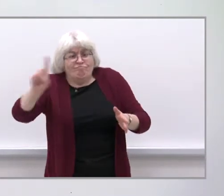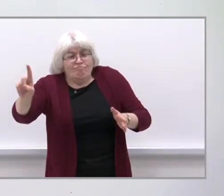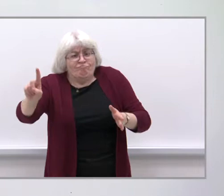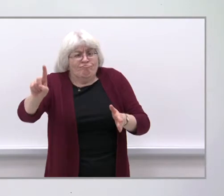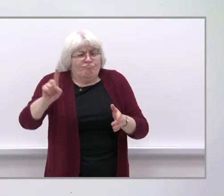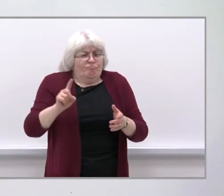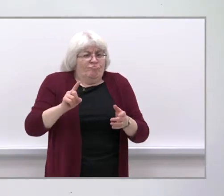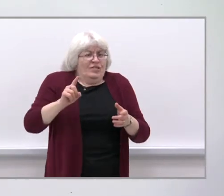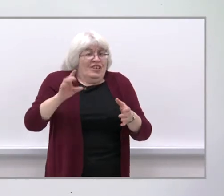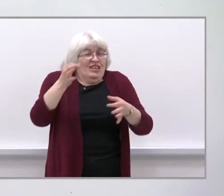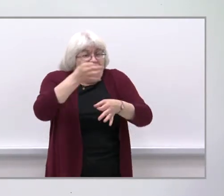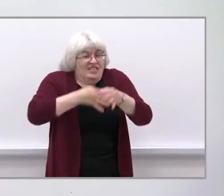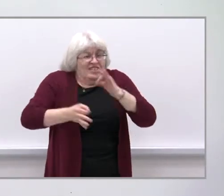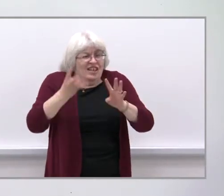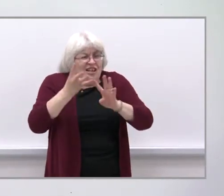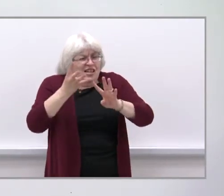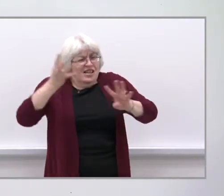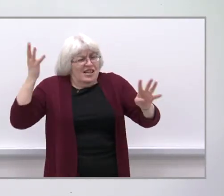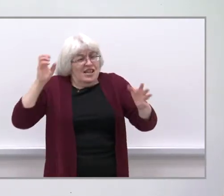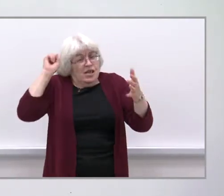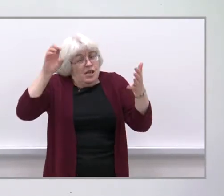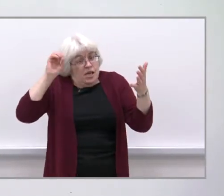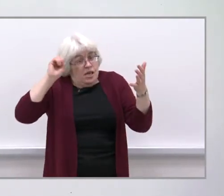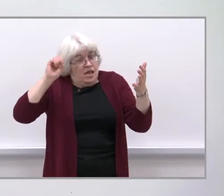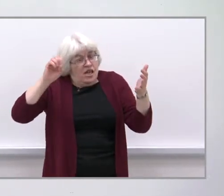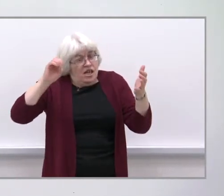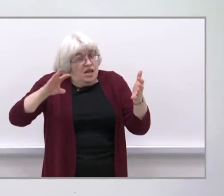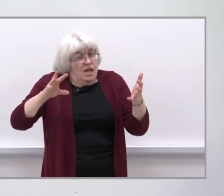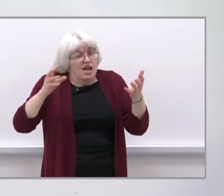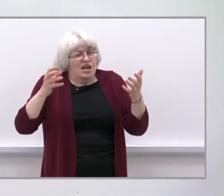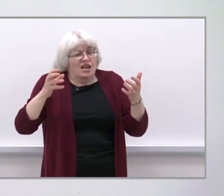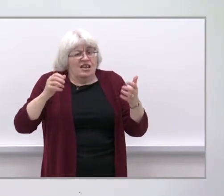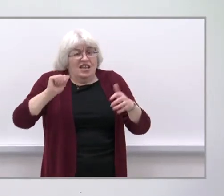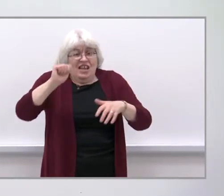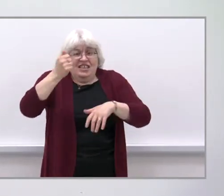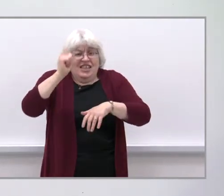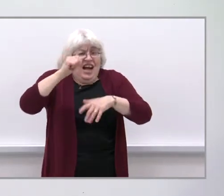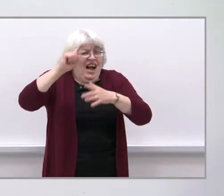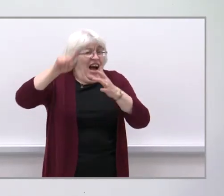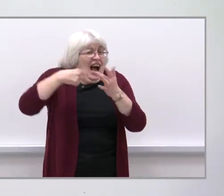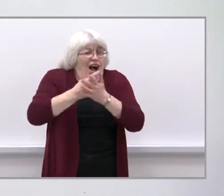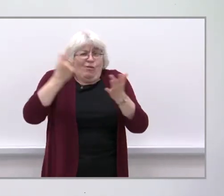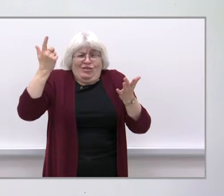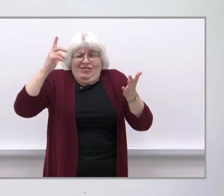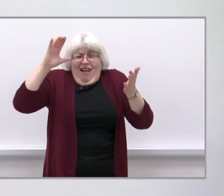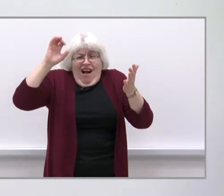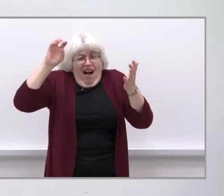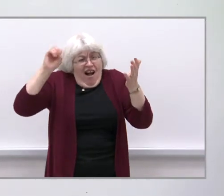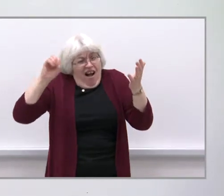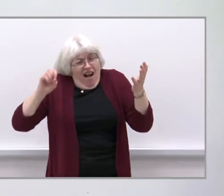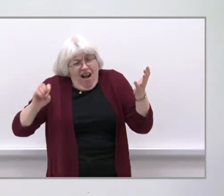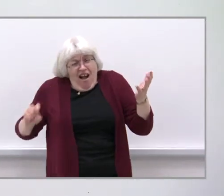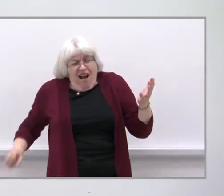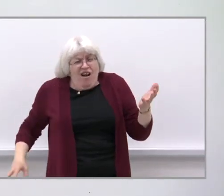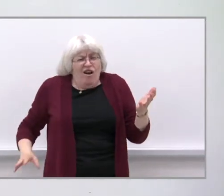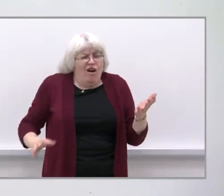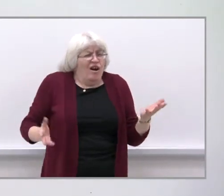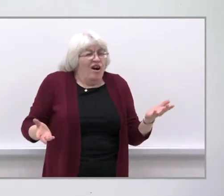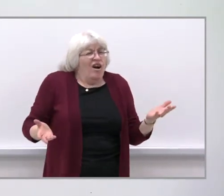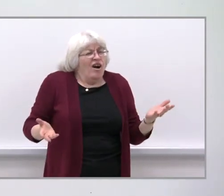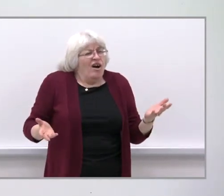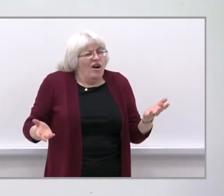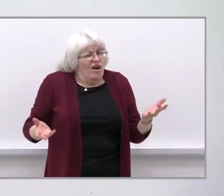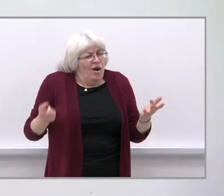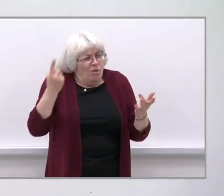and then have one person bring them forward at the December 3rd session, rather than having a whole line of deaf people go through